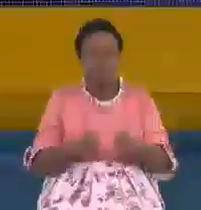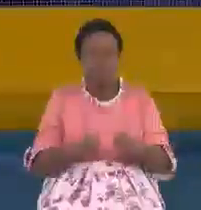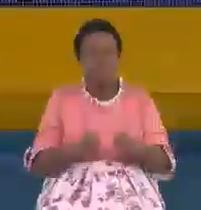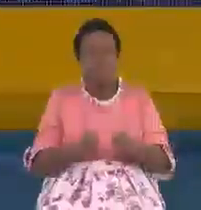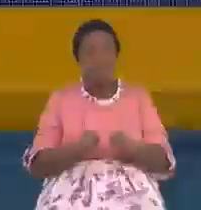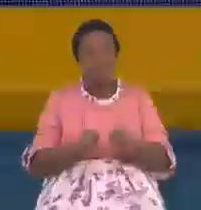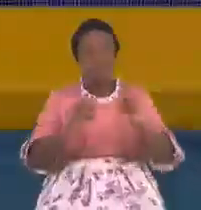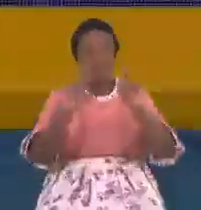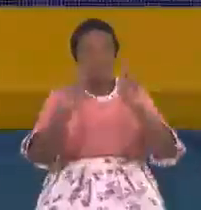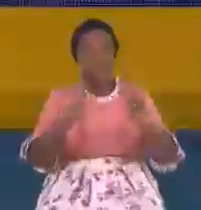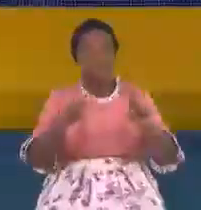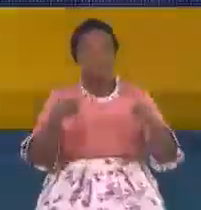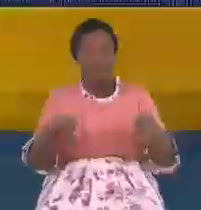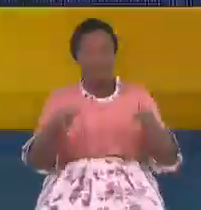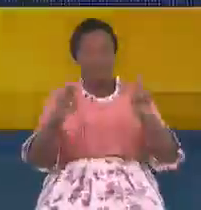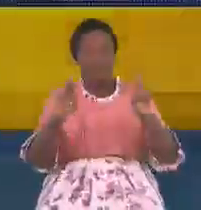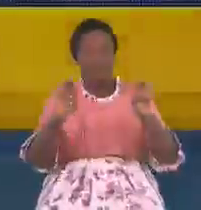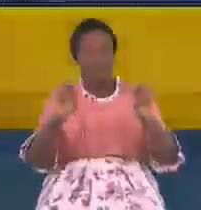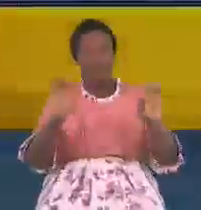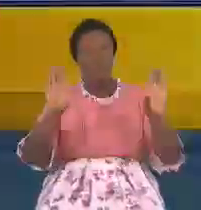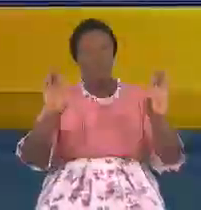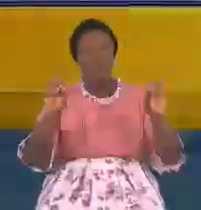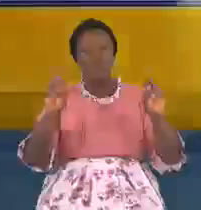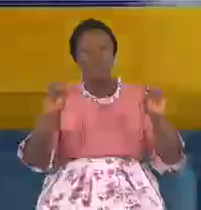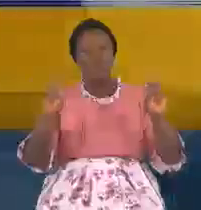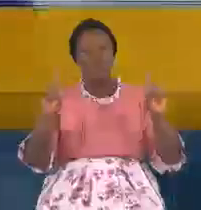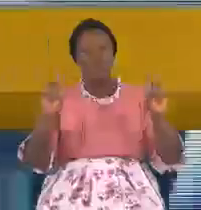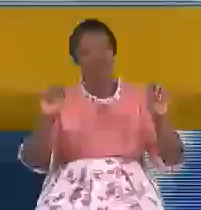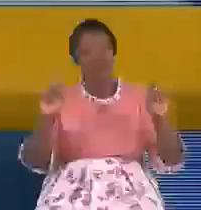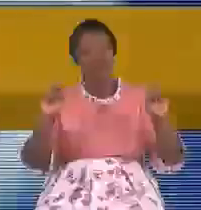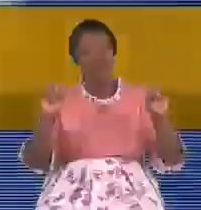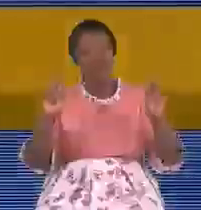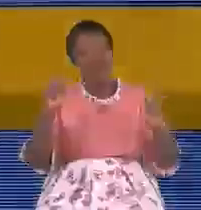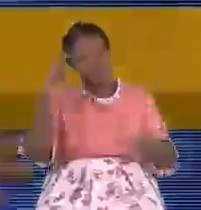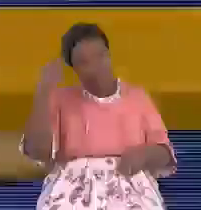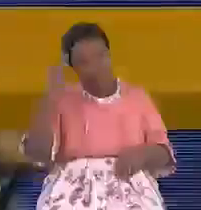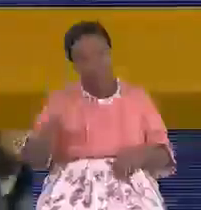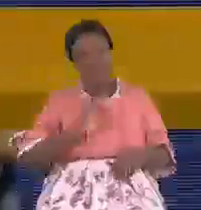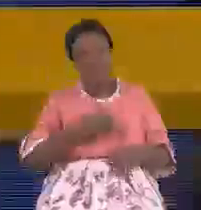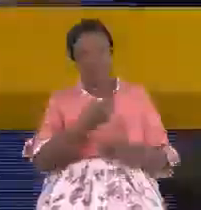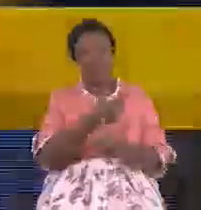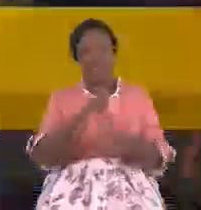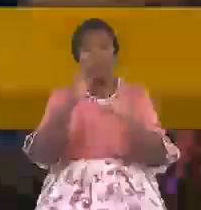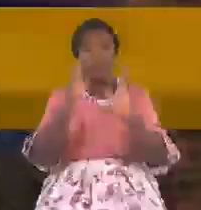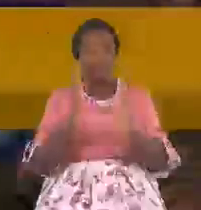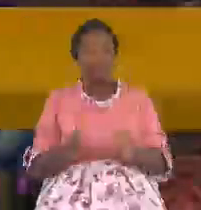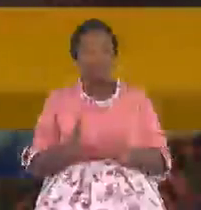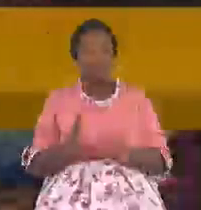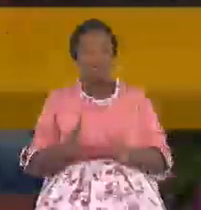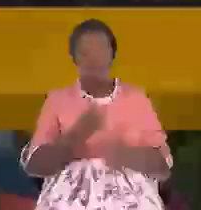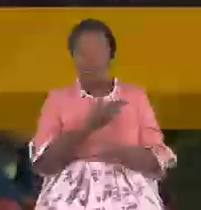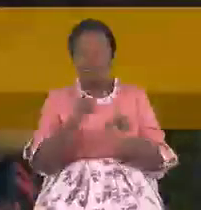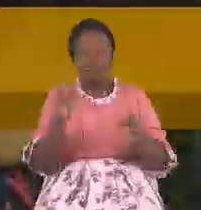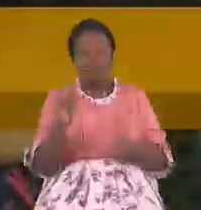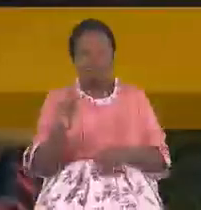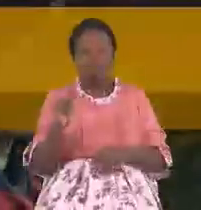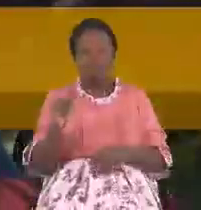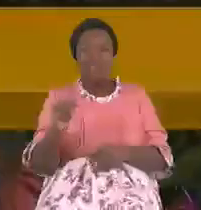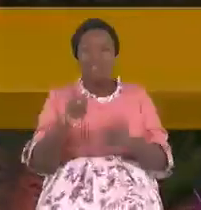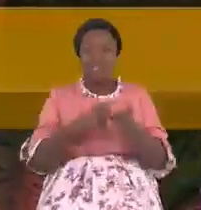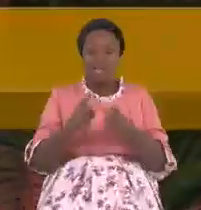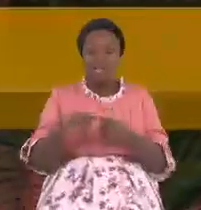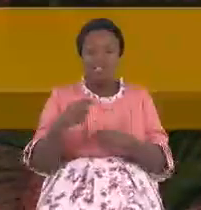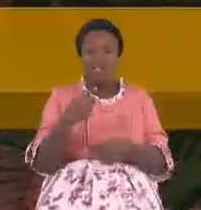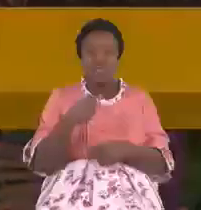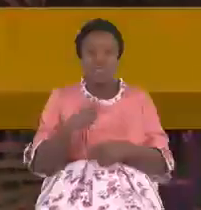for our vibration he gives the condition he says due dates and then i will